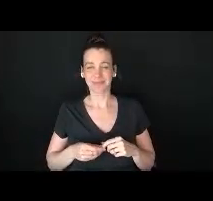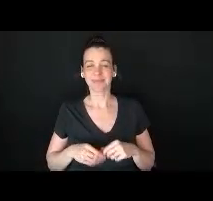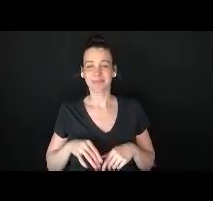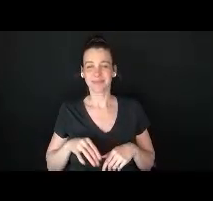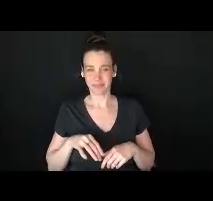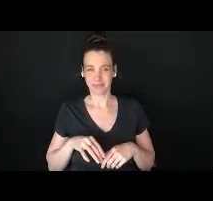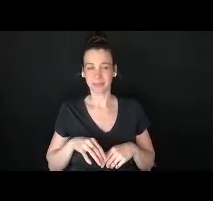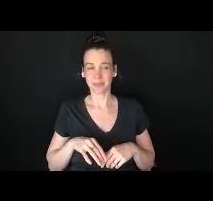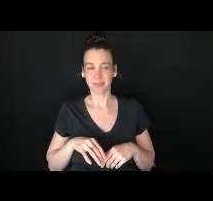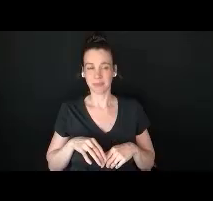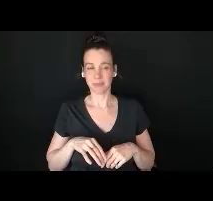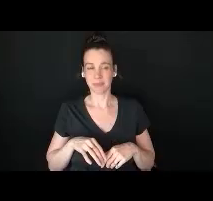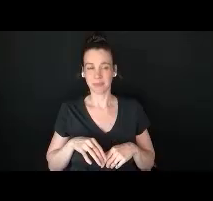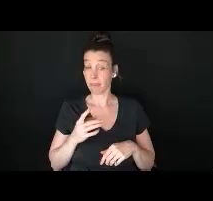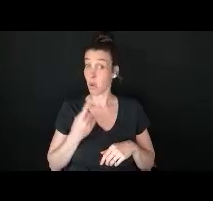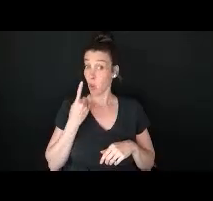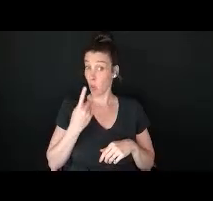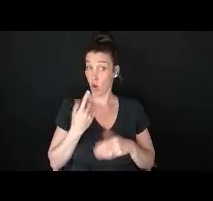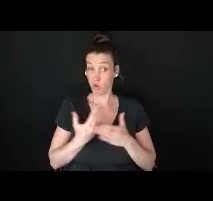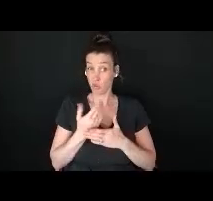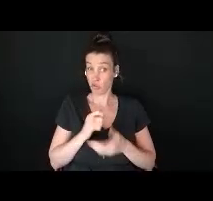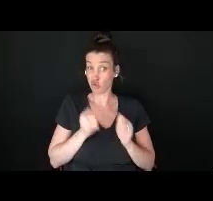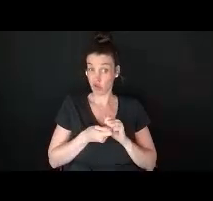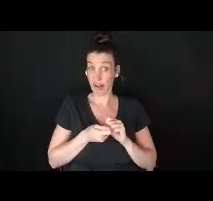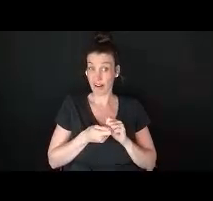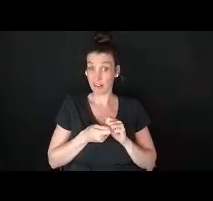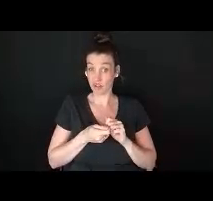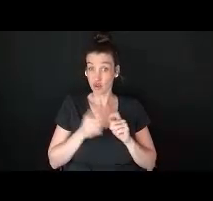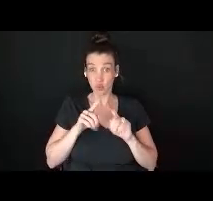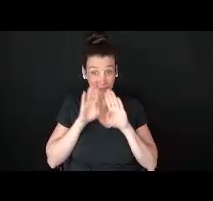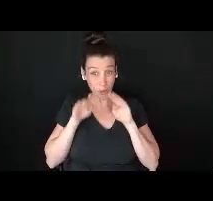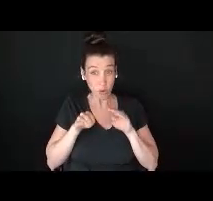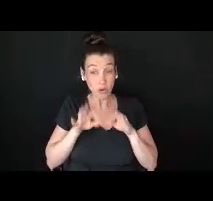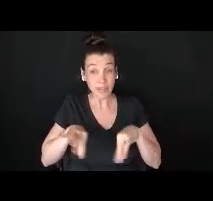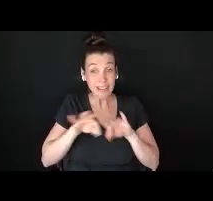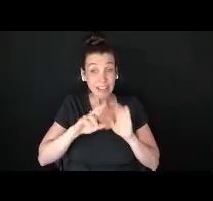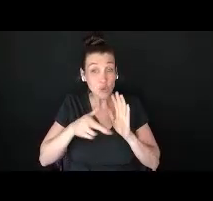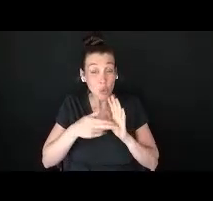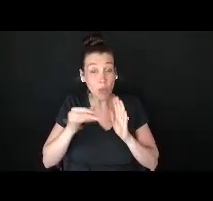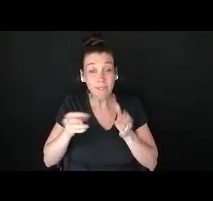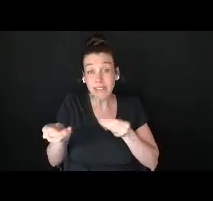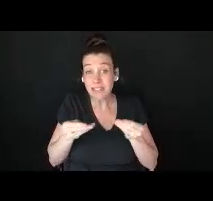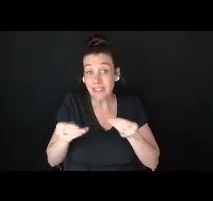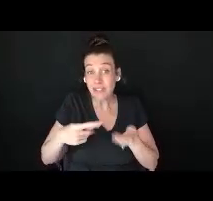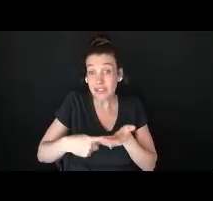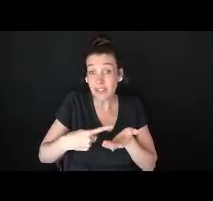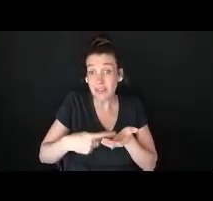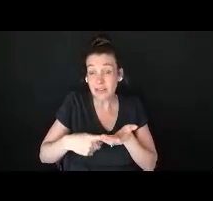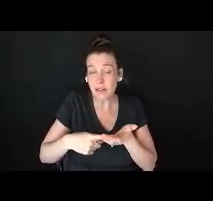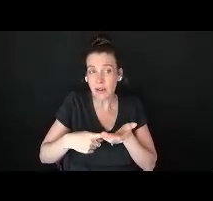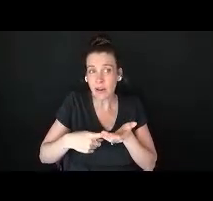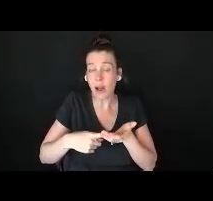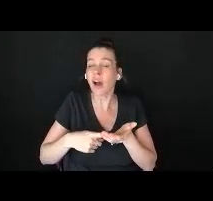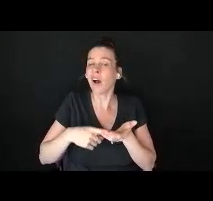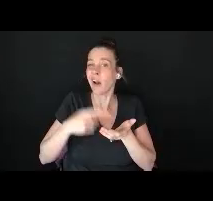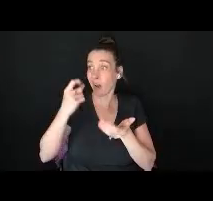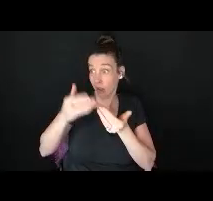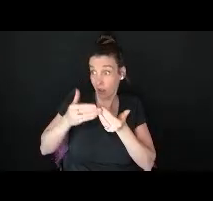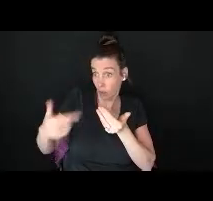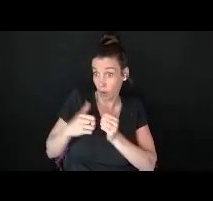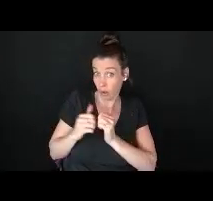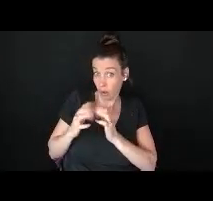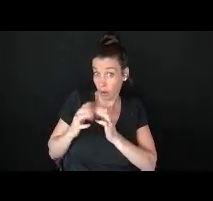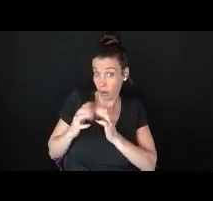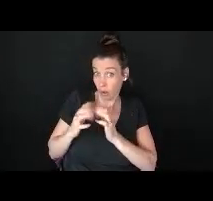to help you kind of focus on the key role of facilitating discussions is that as we roll out SRF, we're also going